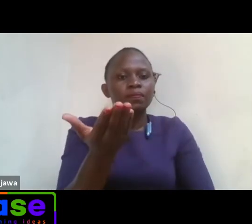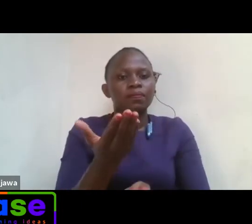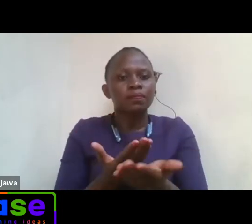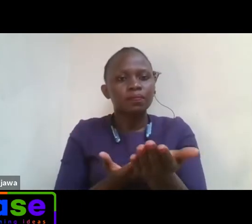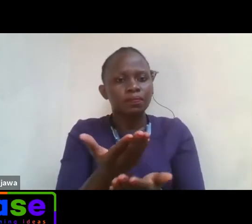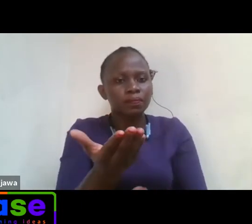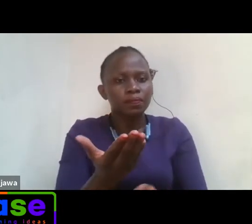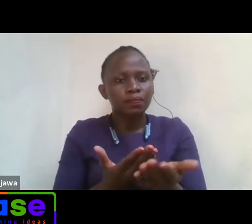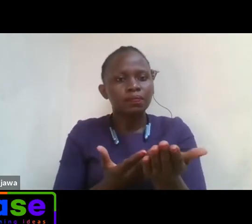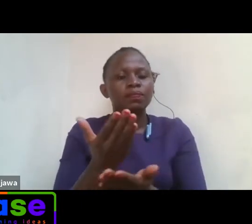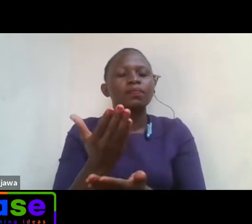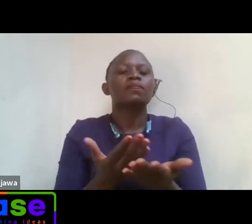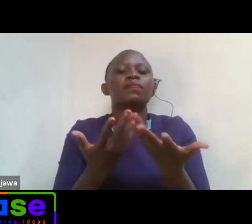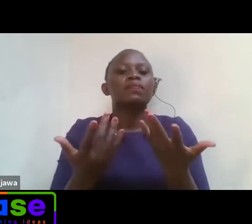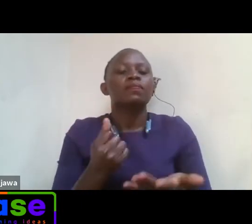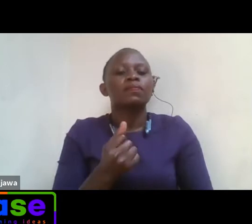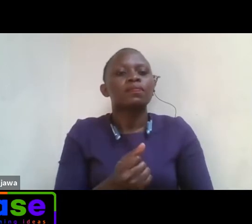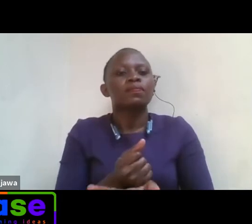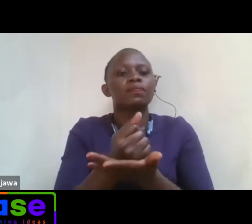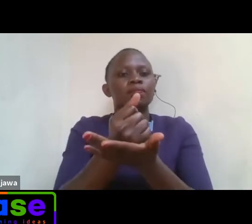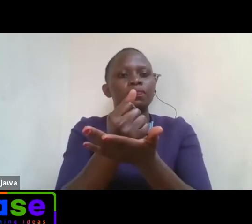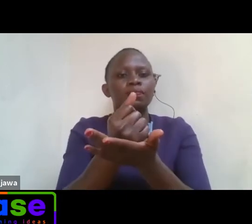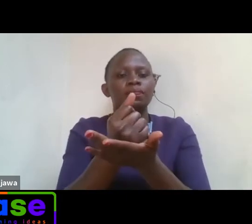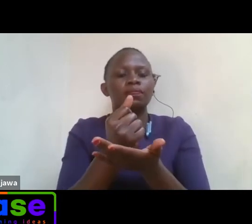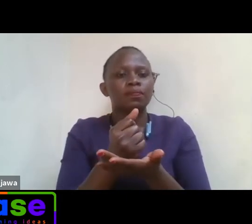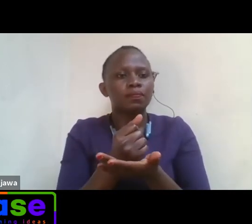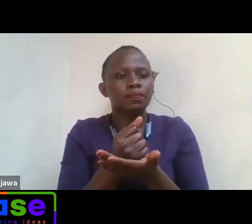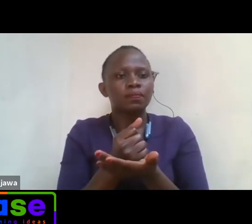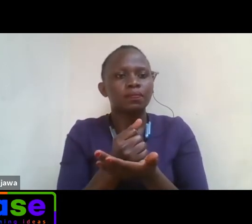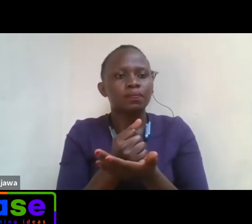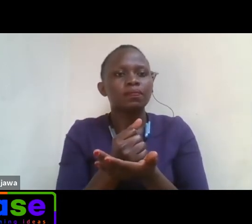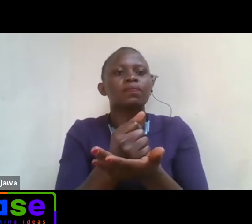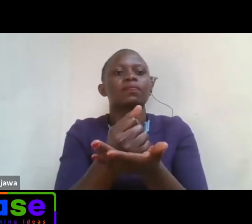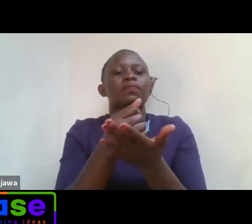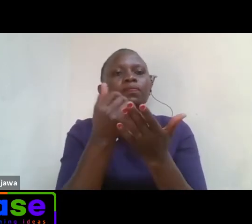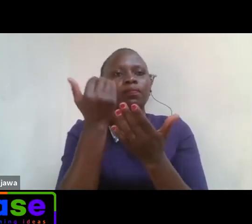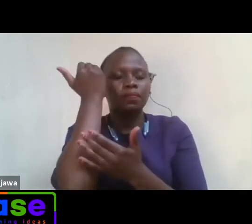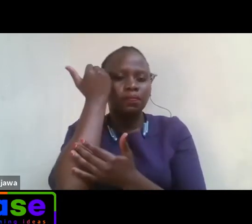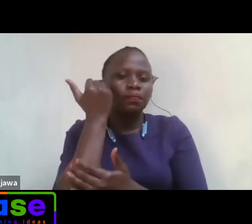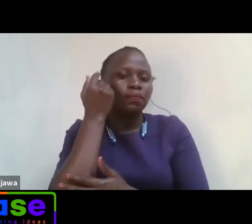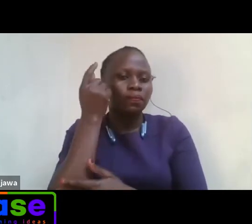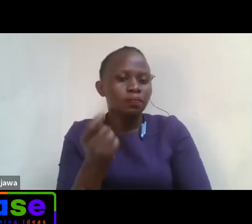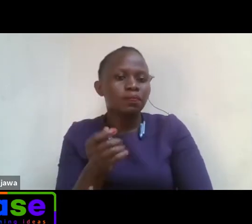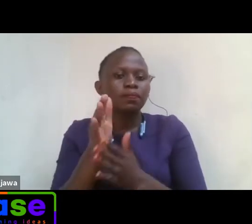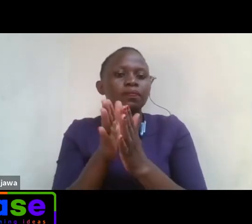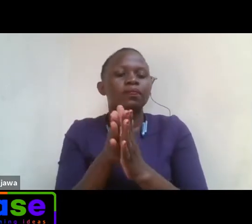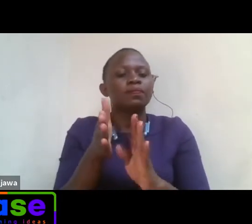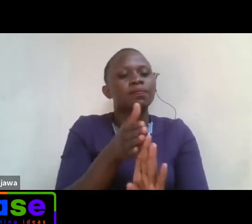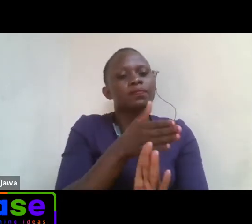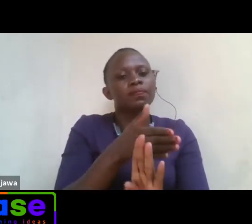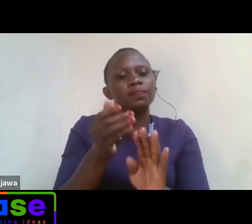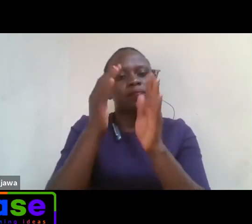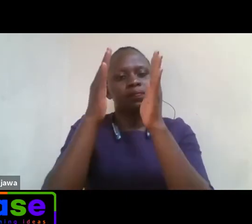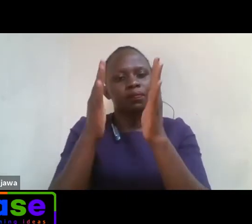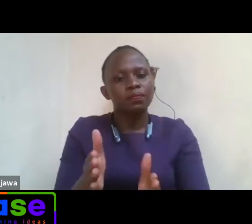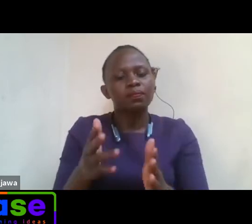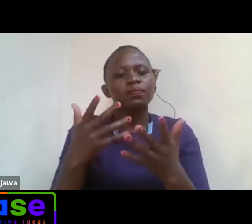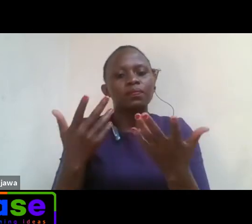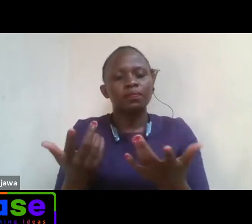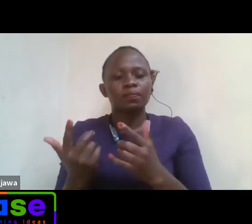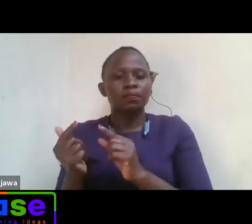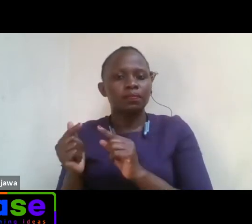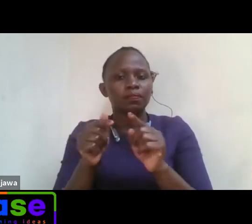platform that enables our panel, our judges and mentors to go in the back end and